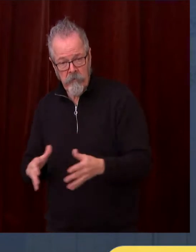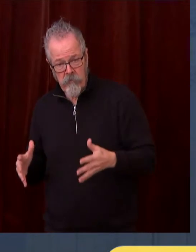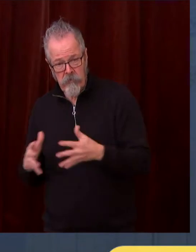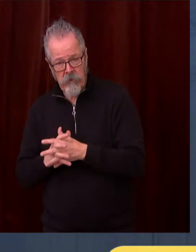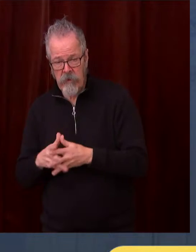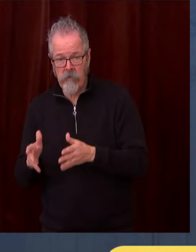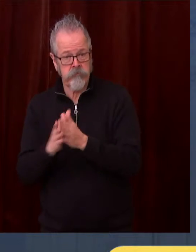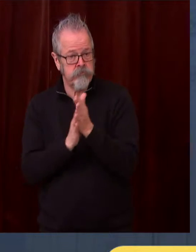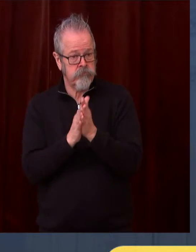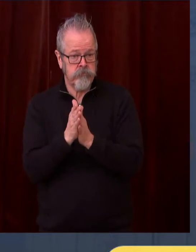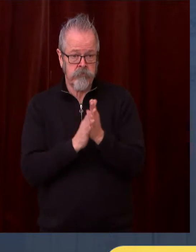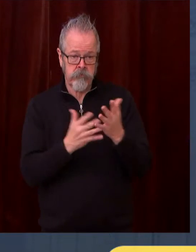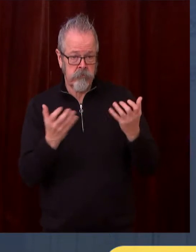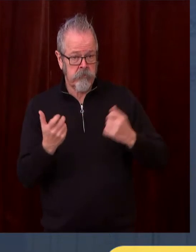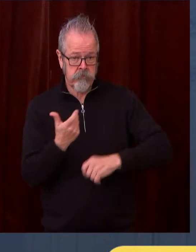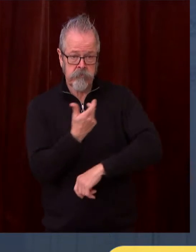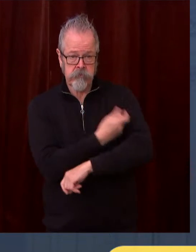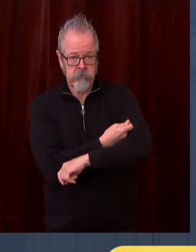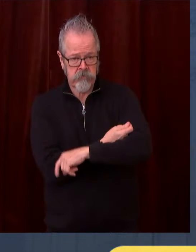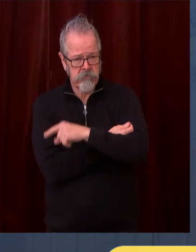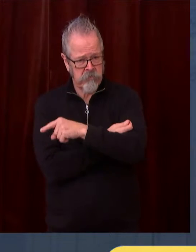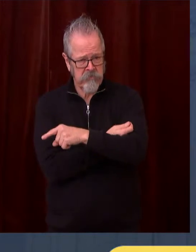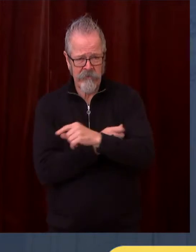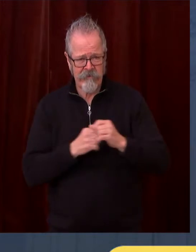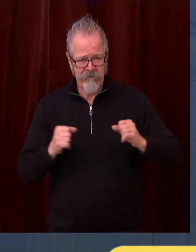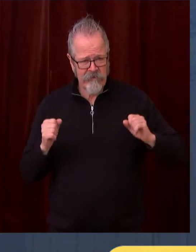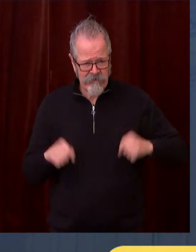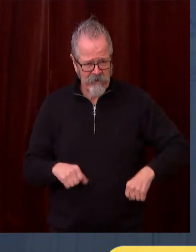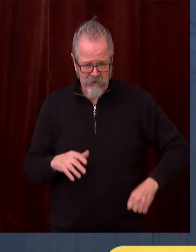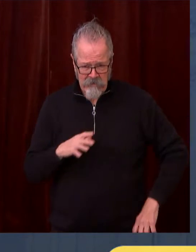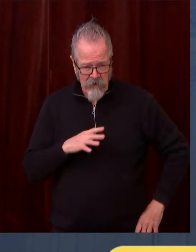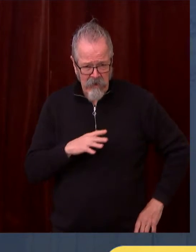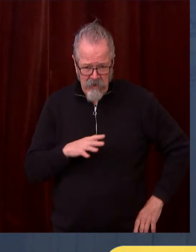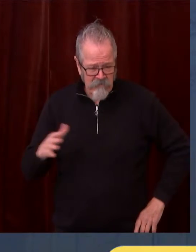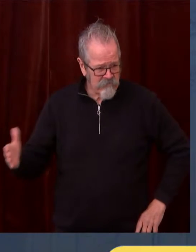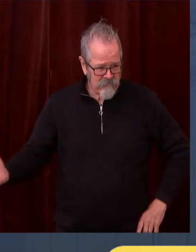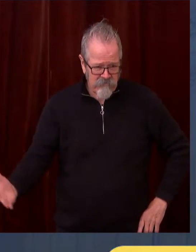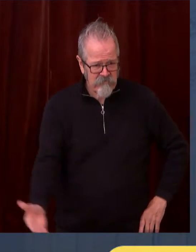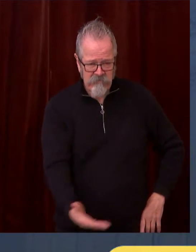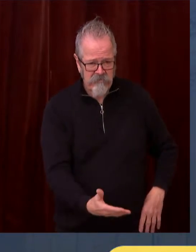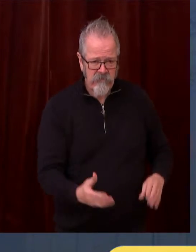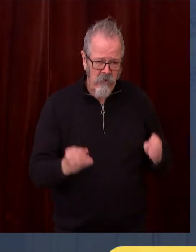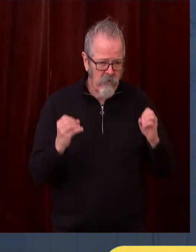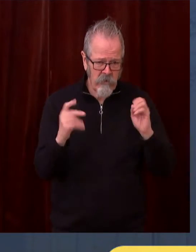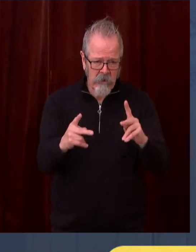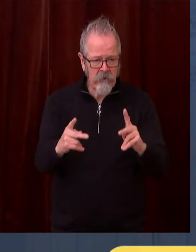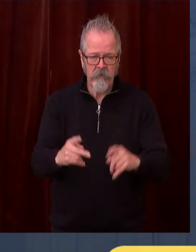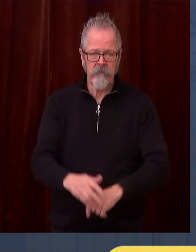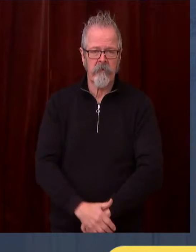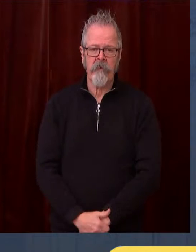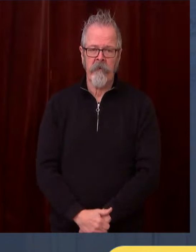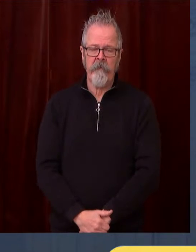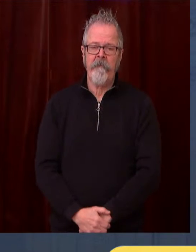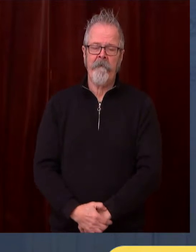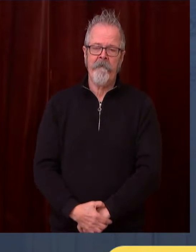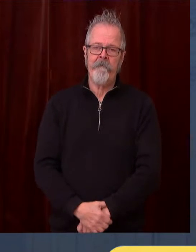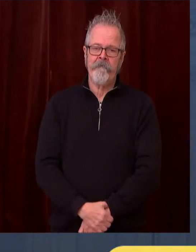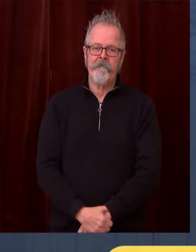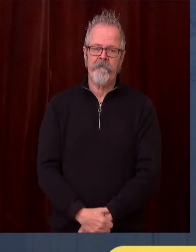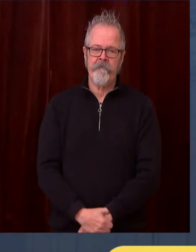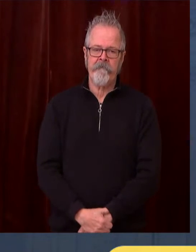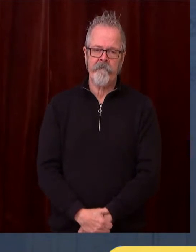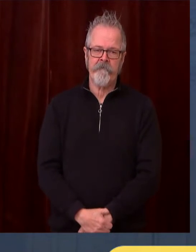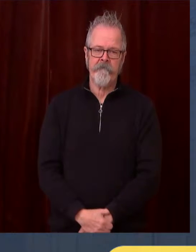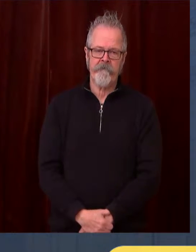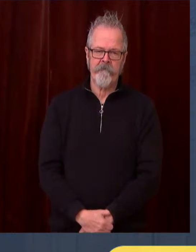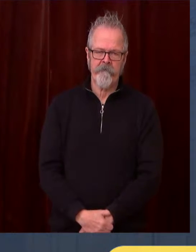It's the ACIP here. Folks don't know that acronym. Sorry, CDC's Advisory Committee on Immunization Practices.